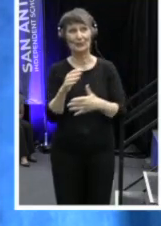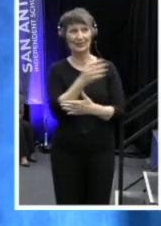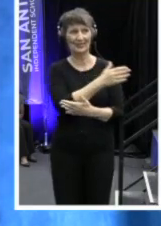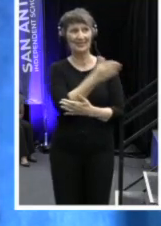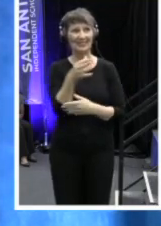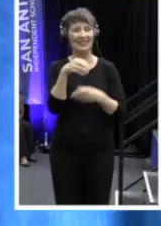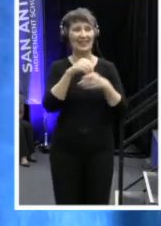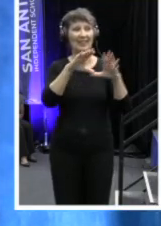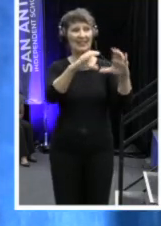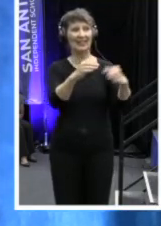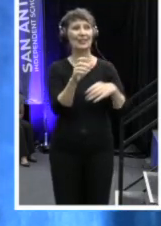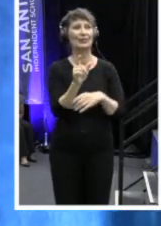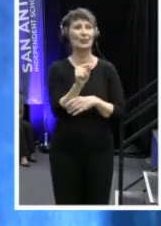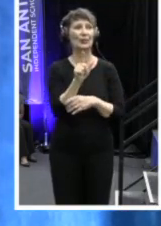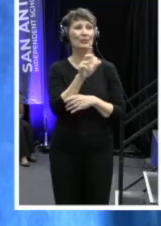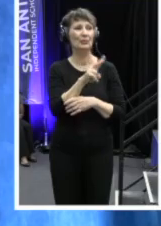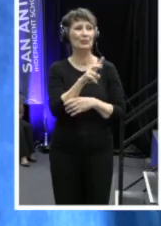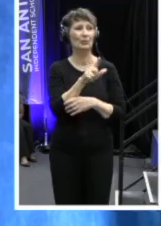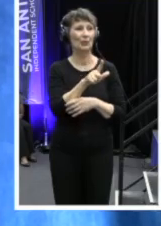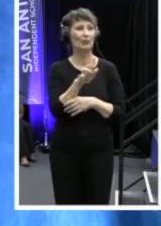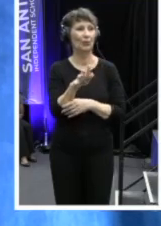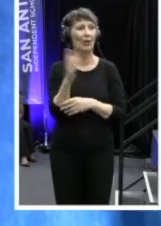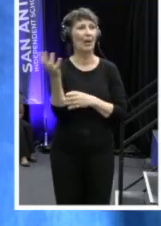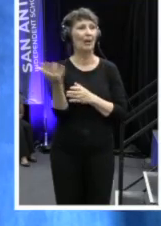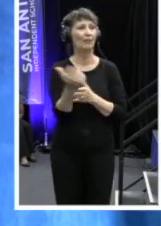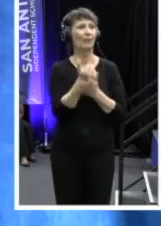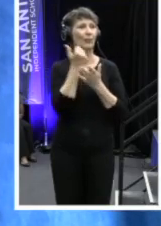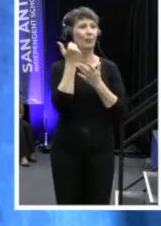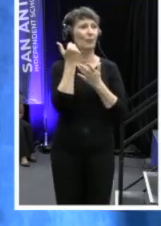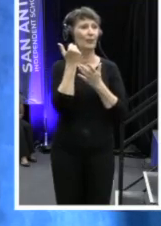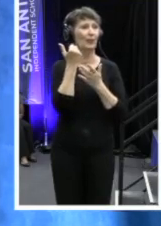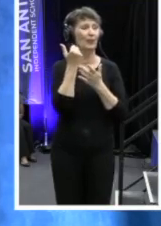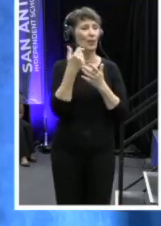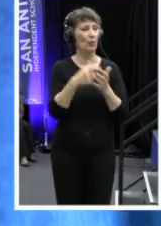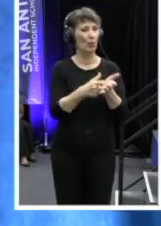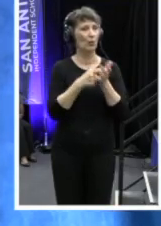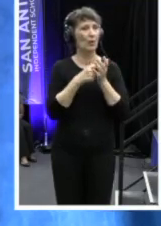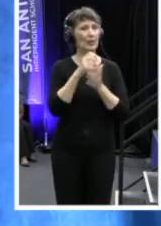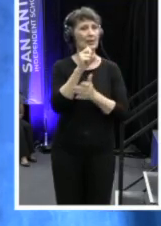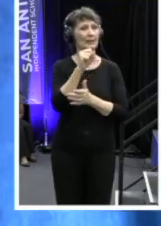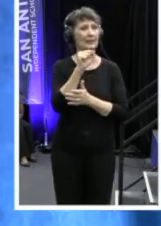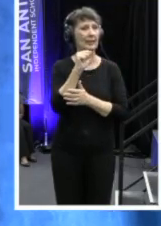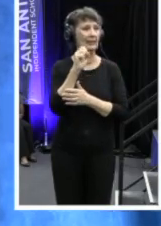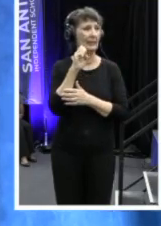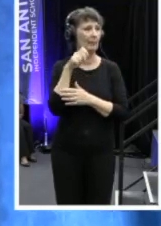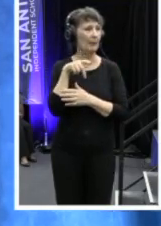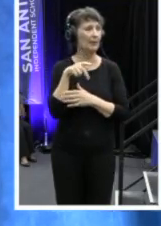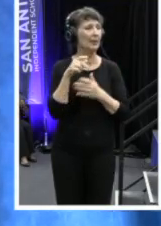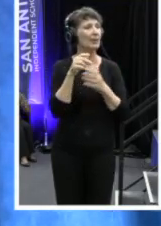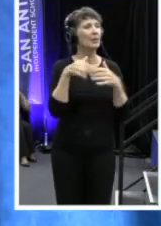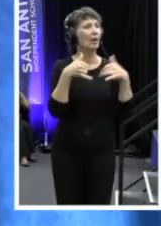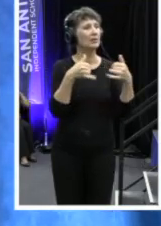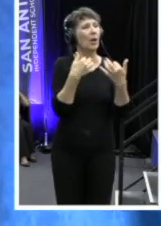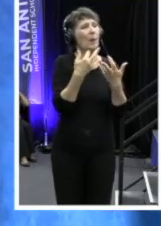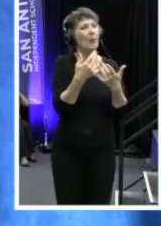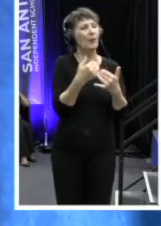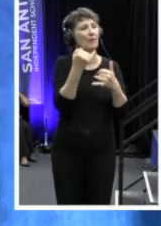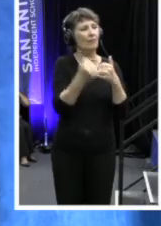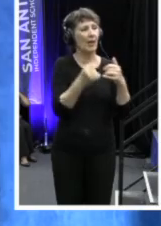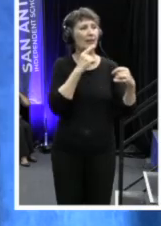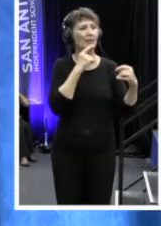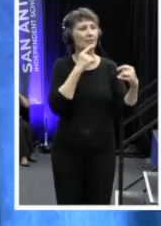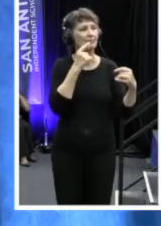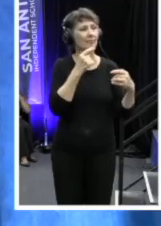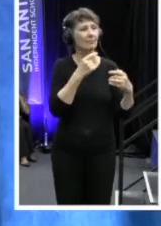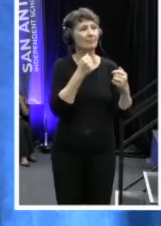85 students in the class of 2024 have fulfilled the requirements of the SAEP scholarship and are pending final